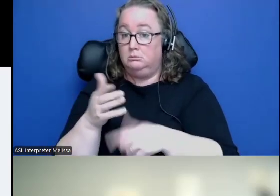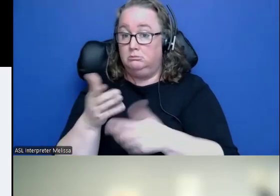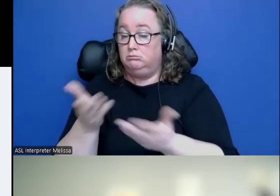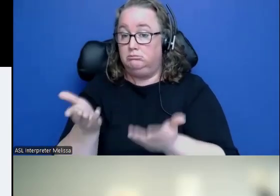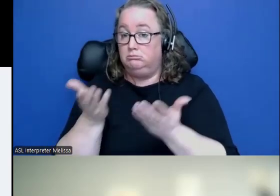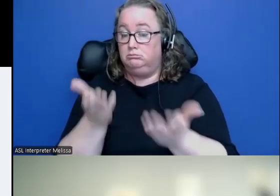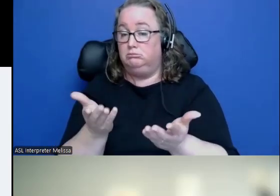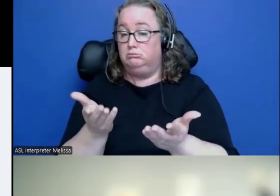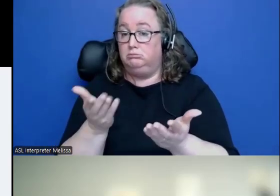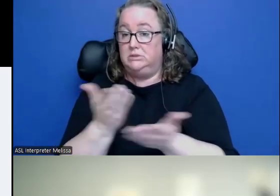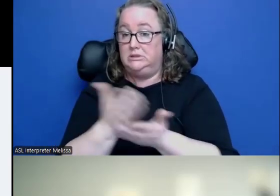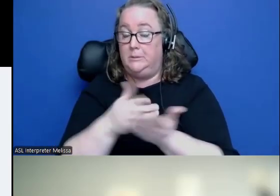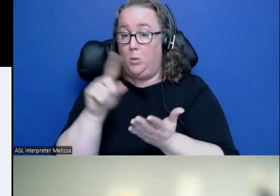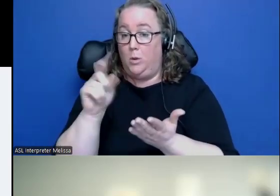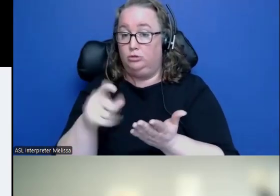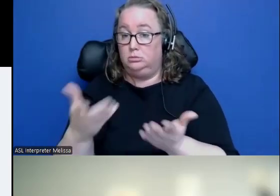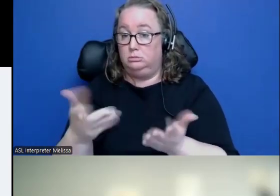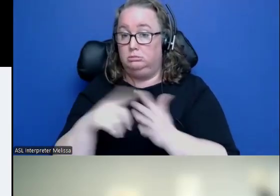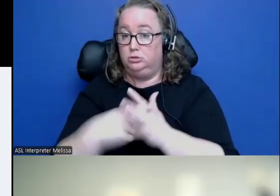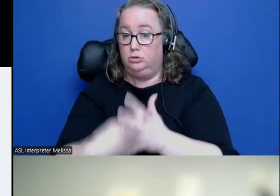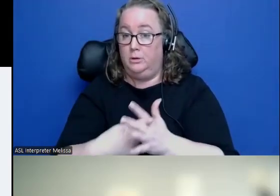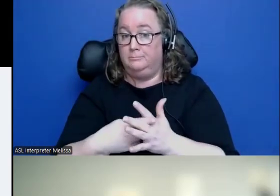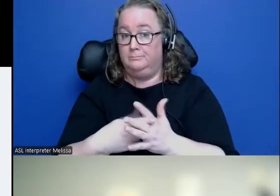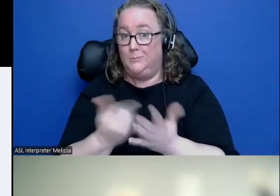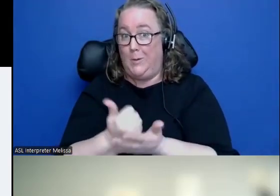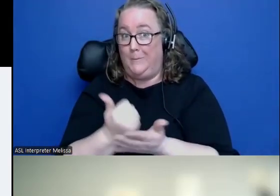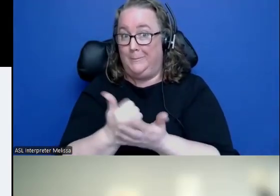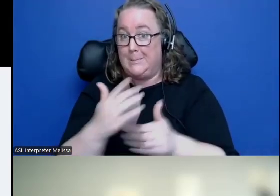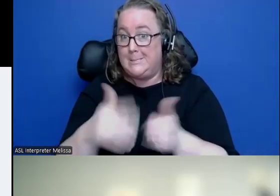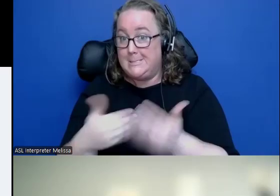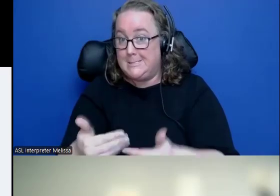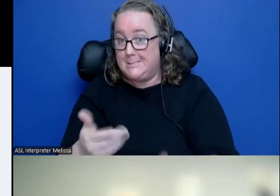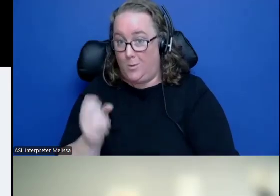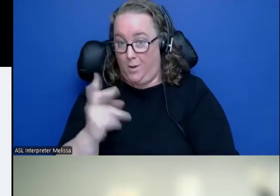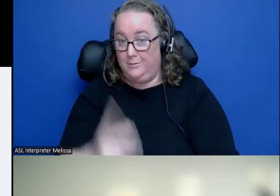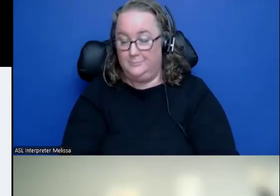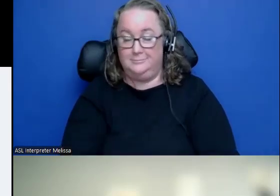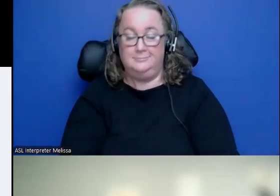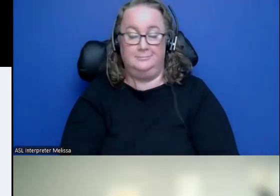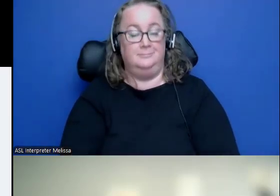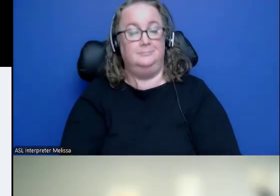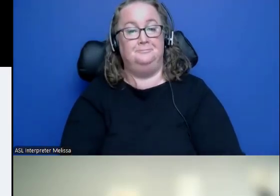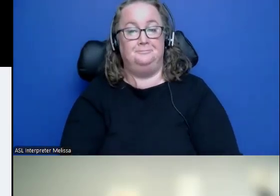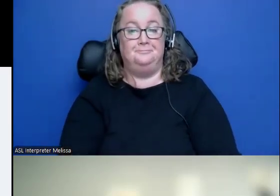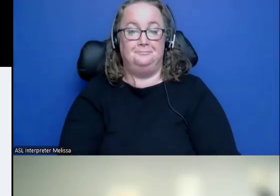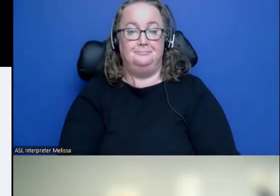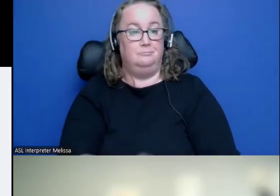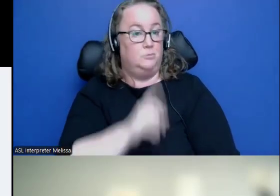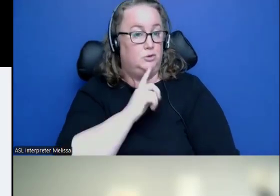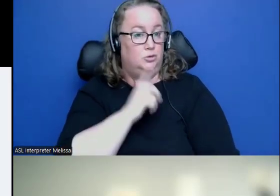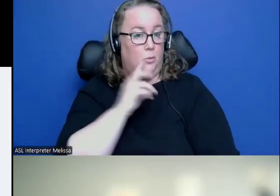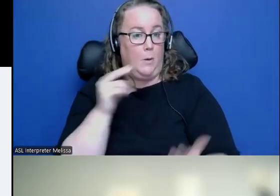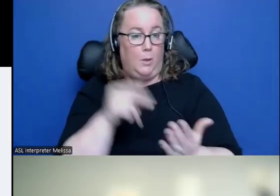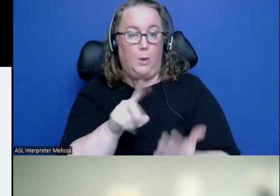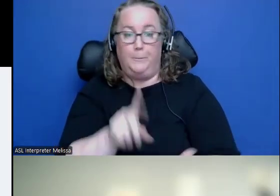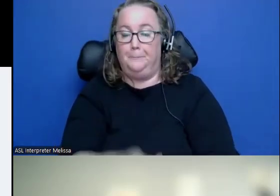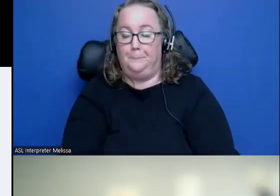attention as we go through to try to be efficient, that would be great. Yeah, let me take a look at